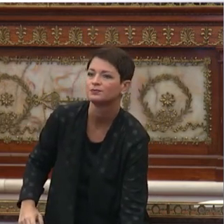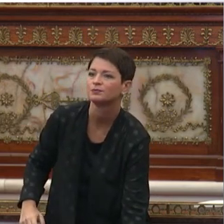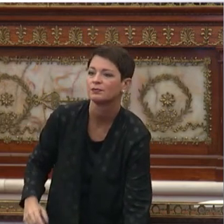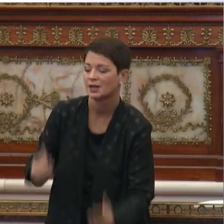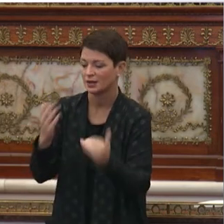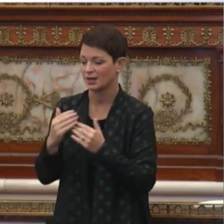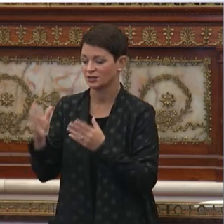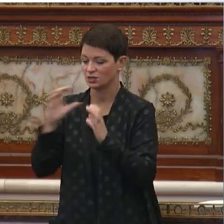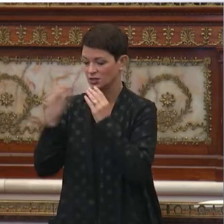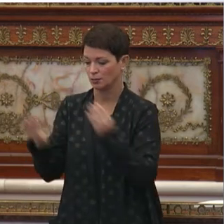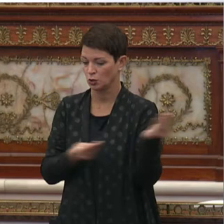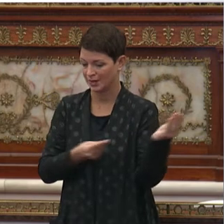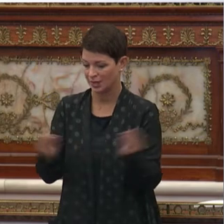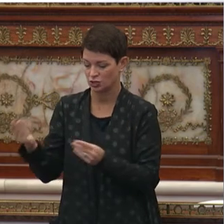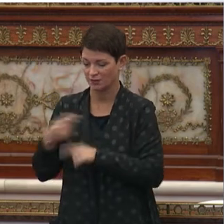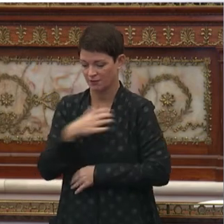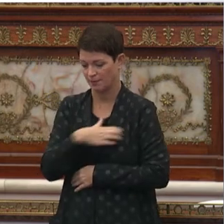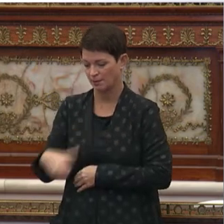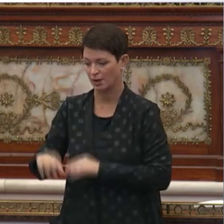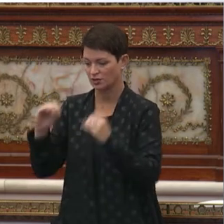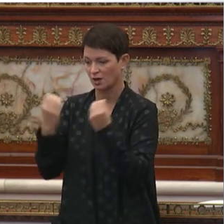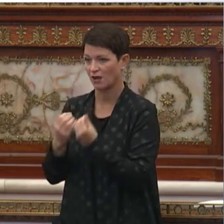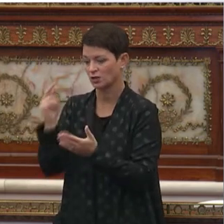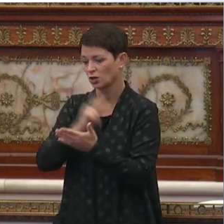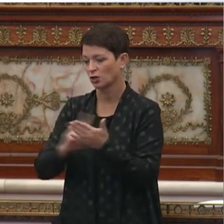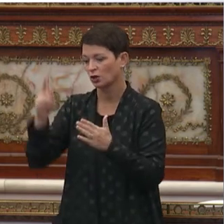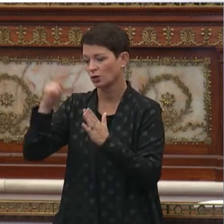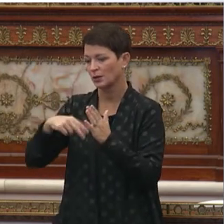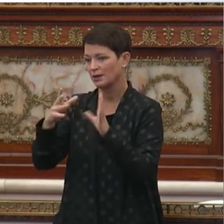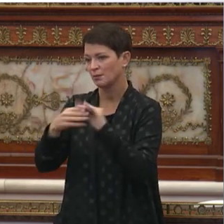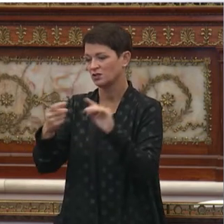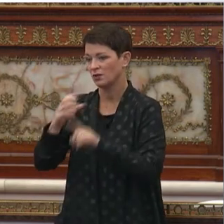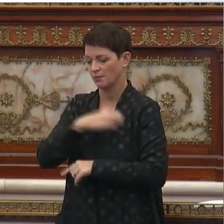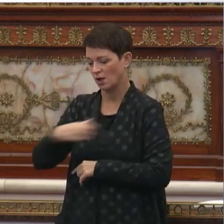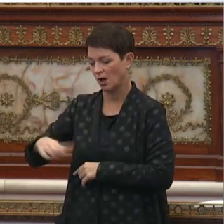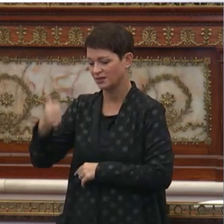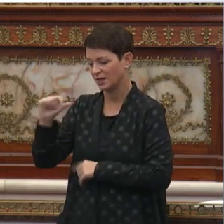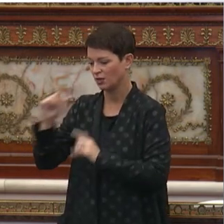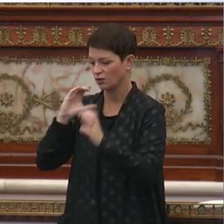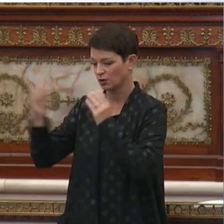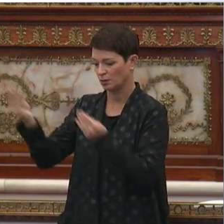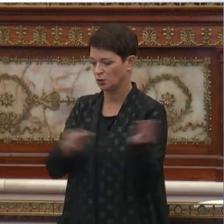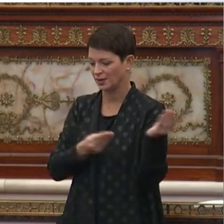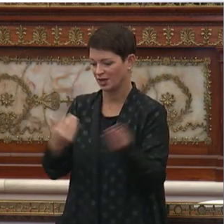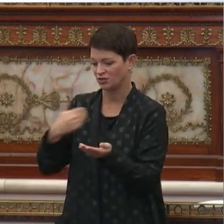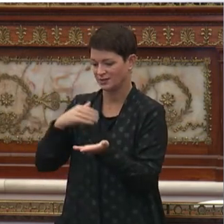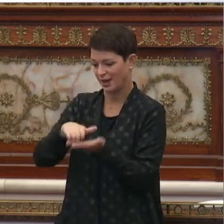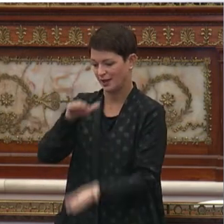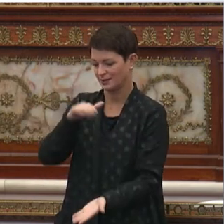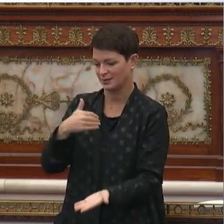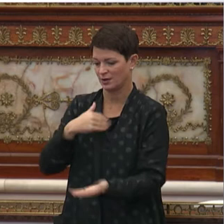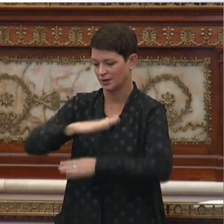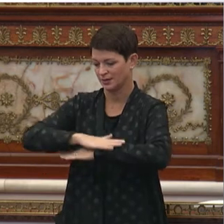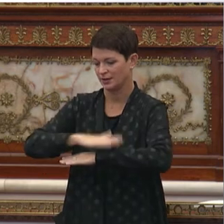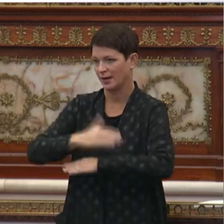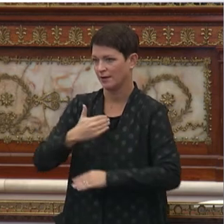communication. And the clerk will please read the messages from the mayor and any other communication that he may have in his possession